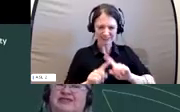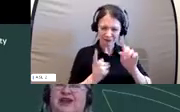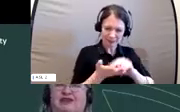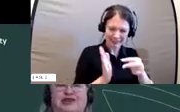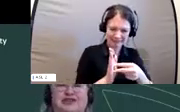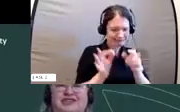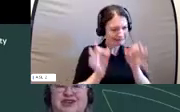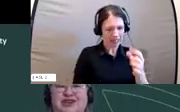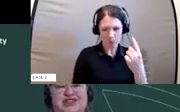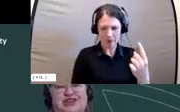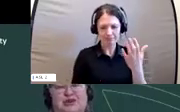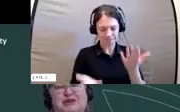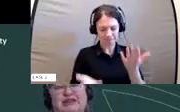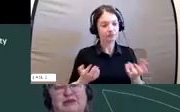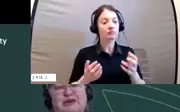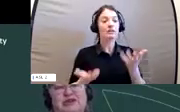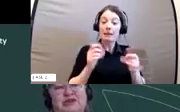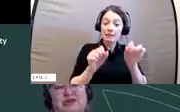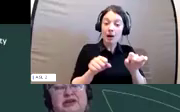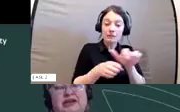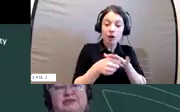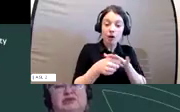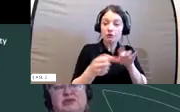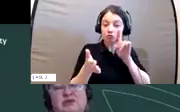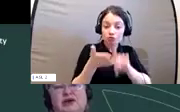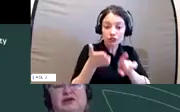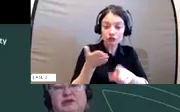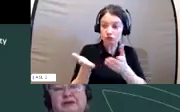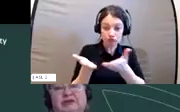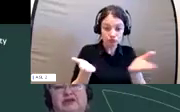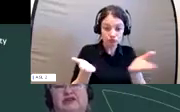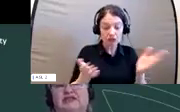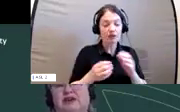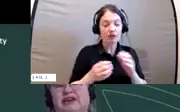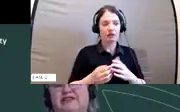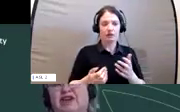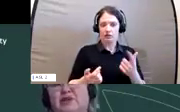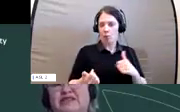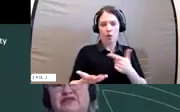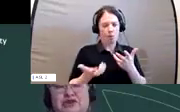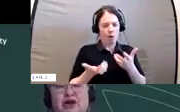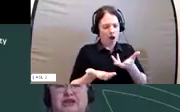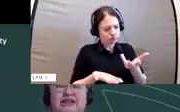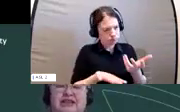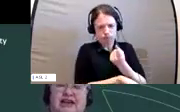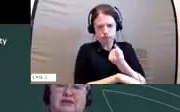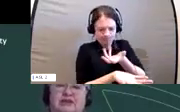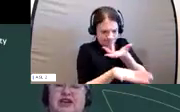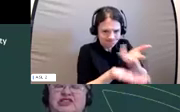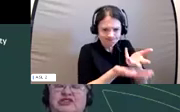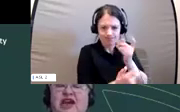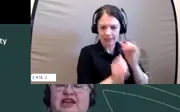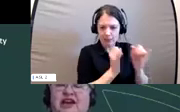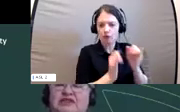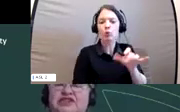possible areas for our future research. So we really want to talk with older people who've experienced coercive control.